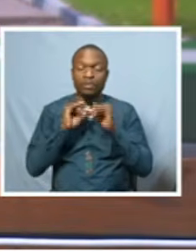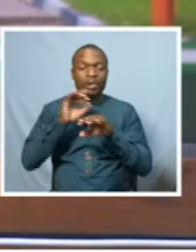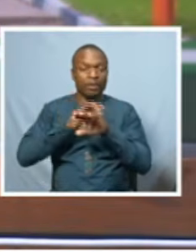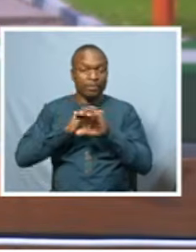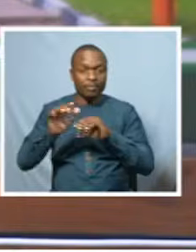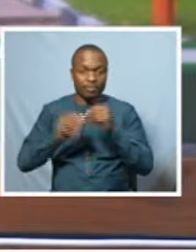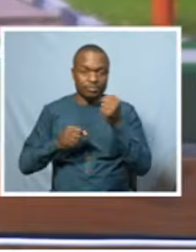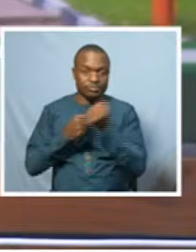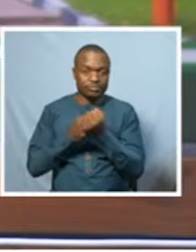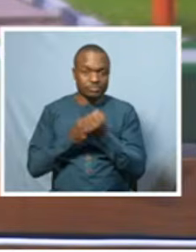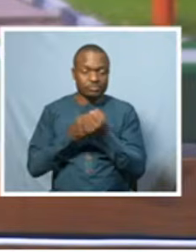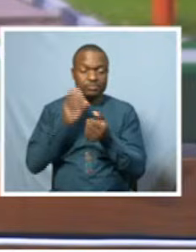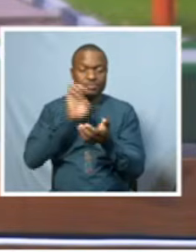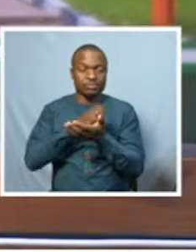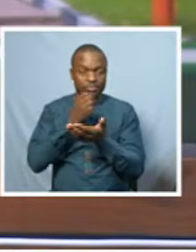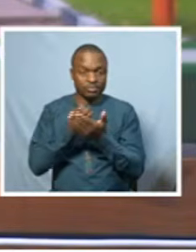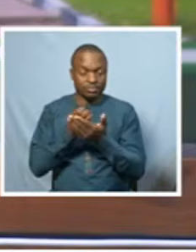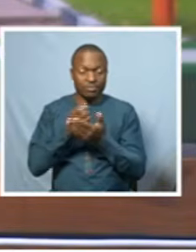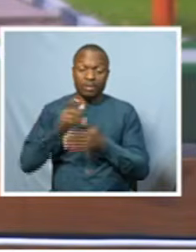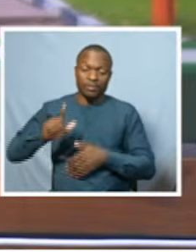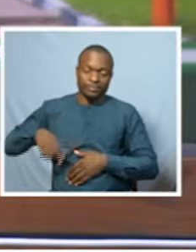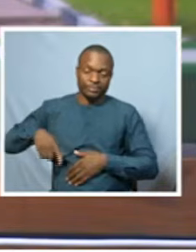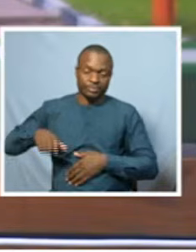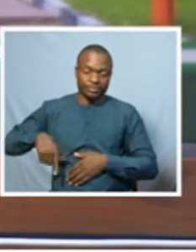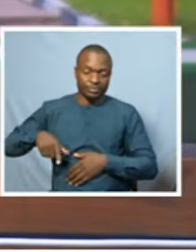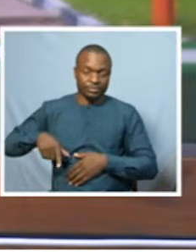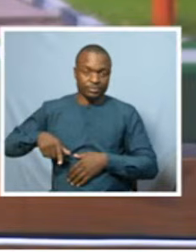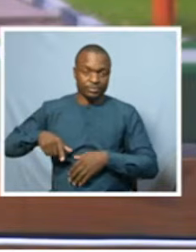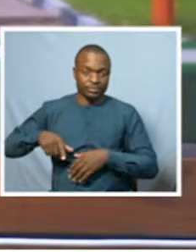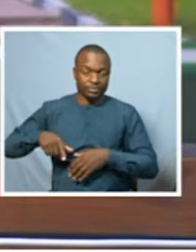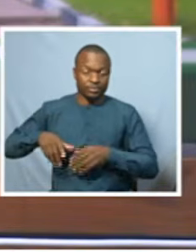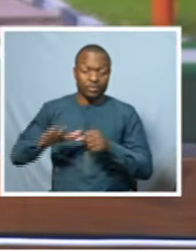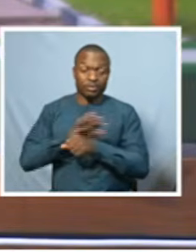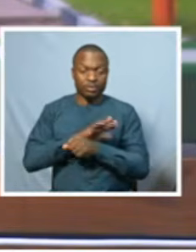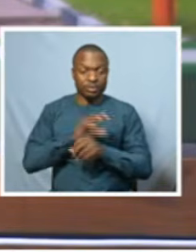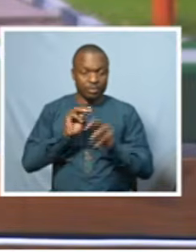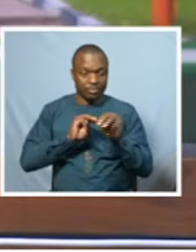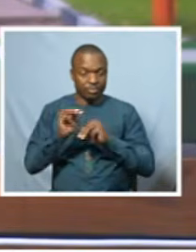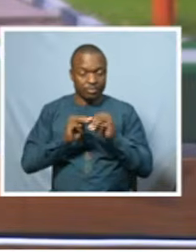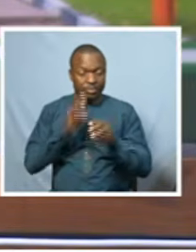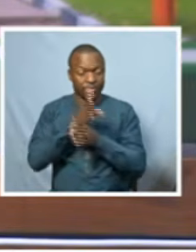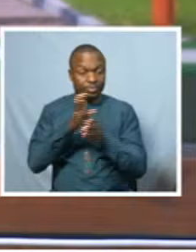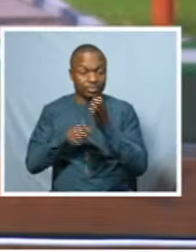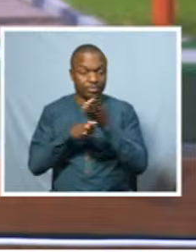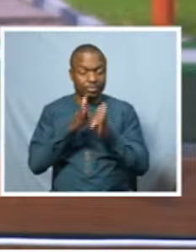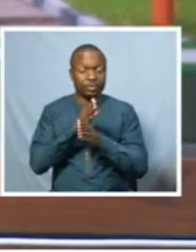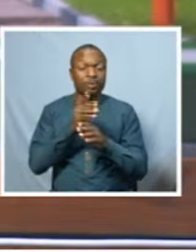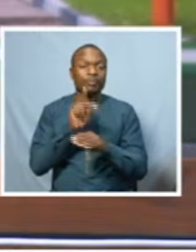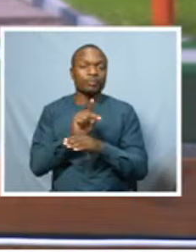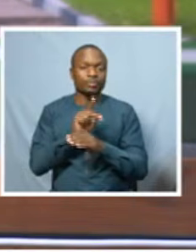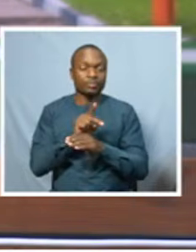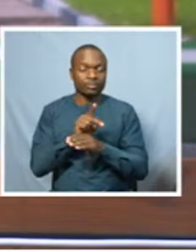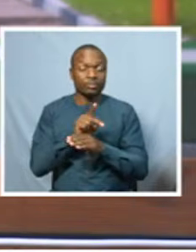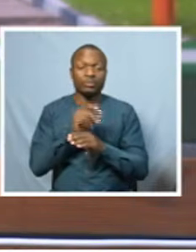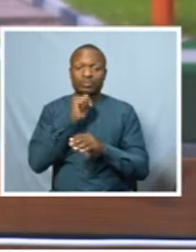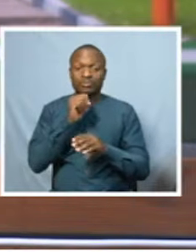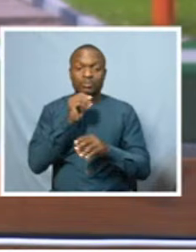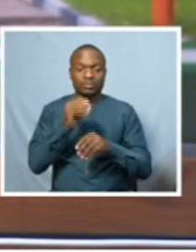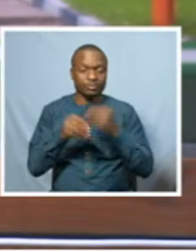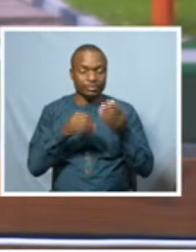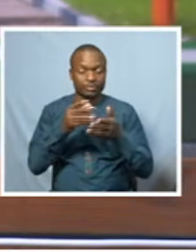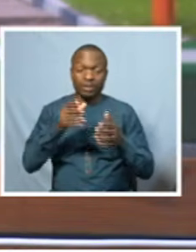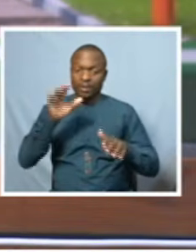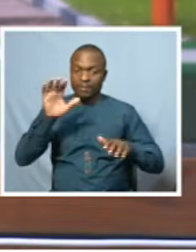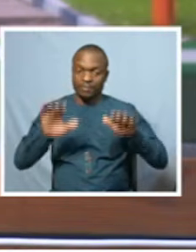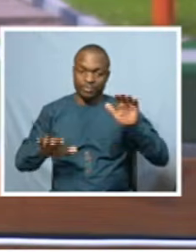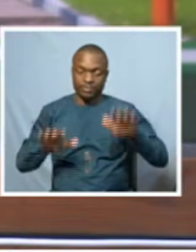of supporting evidence, delayed and poorly managed construction of projects, and unspent